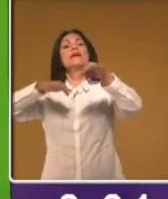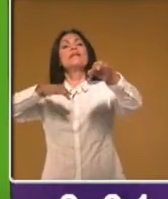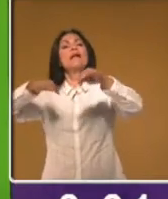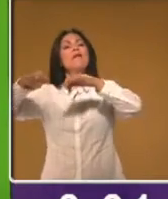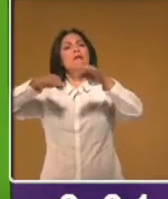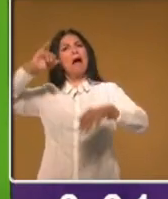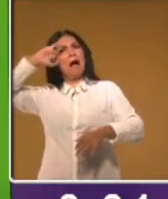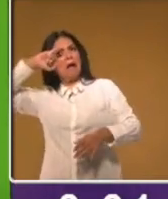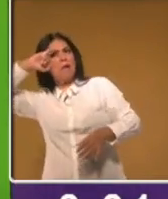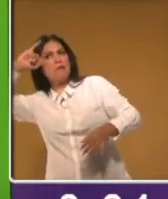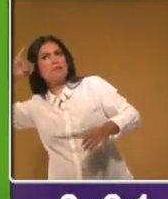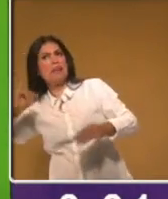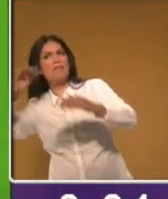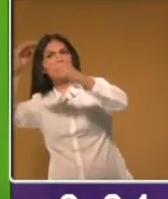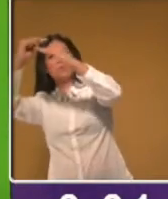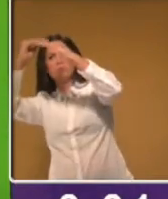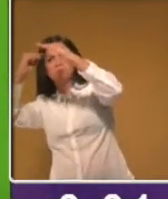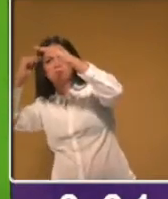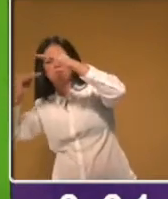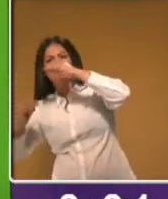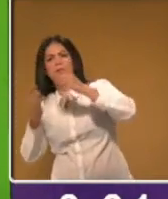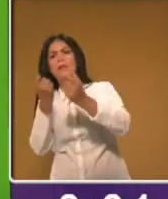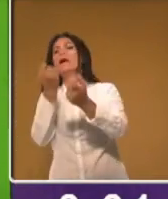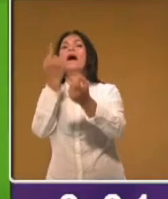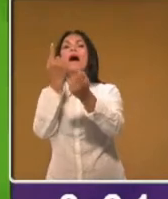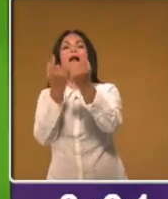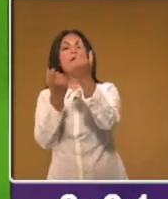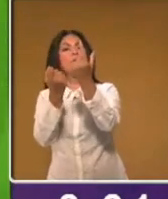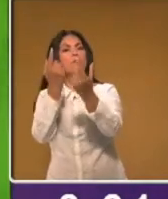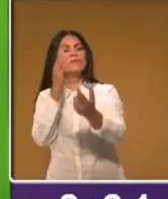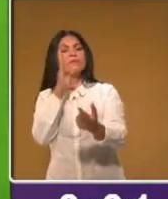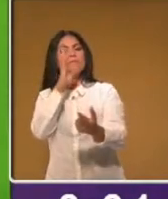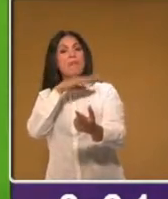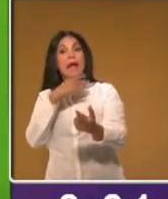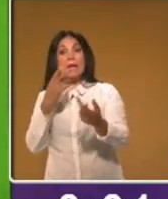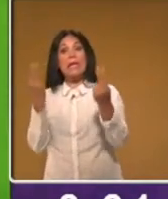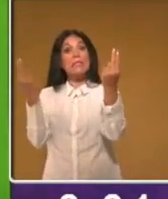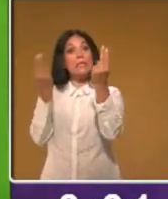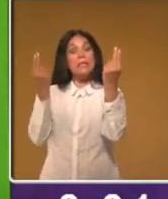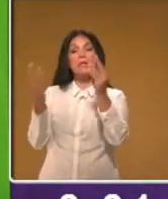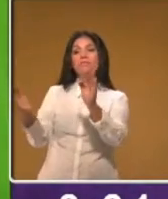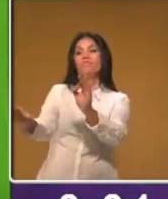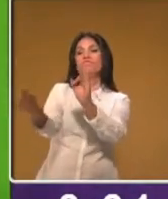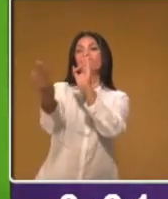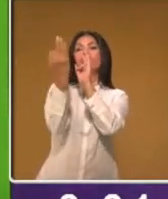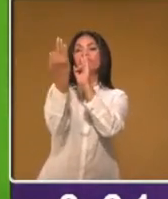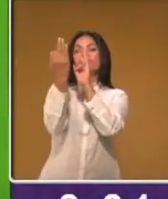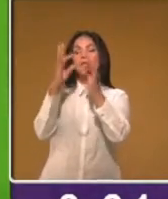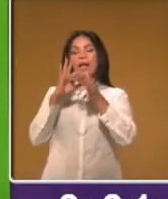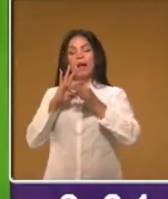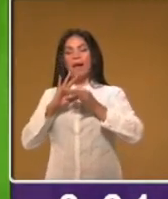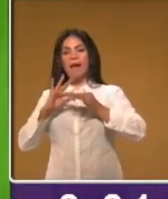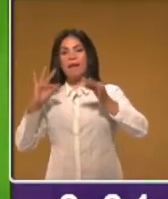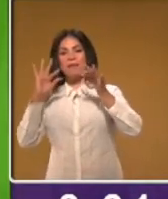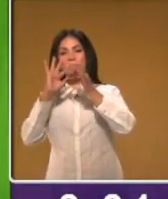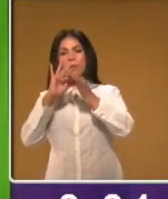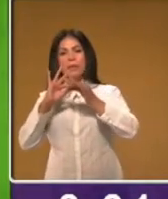to offer to give a response to you. The first,